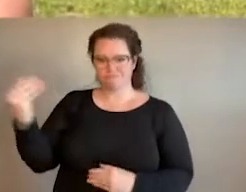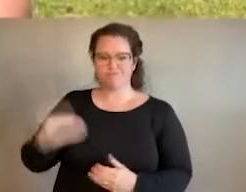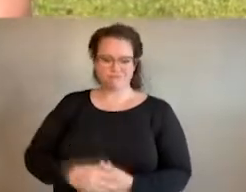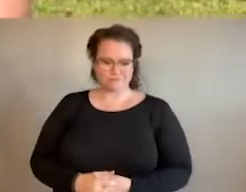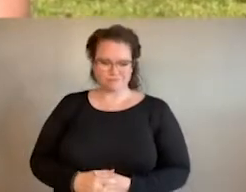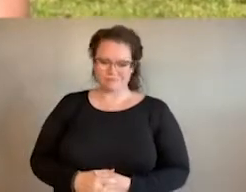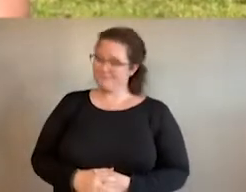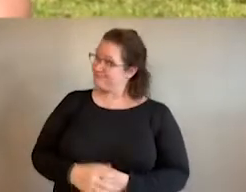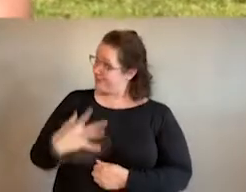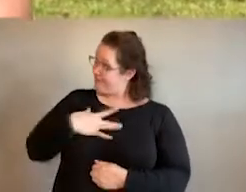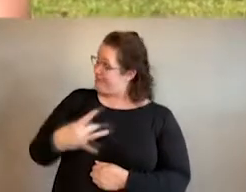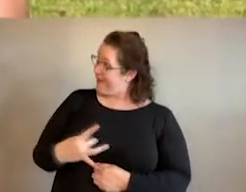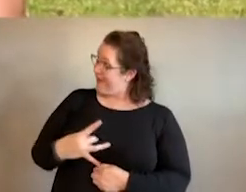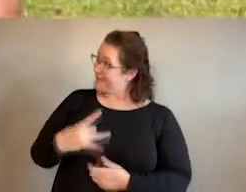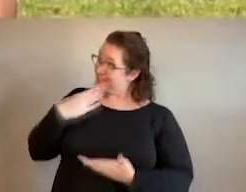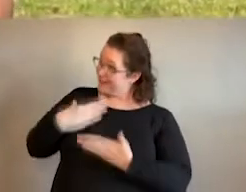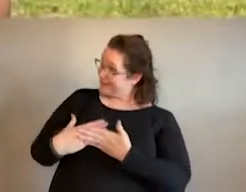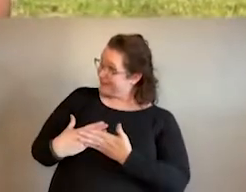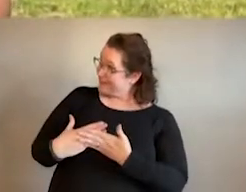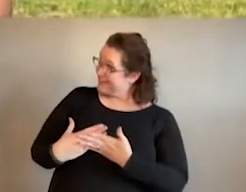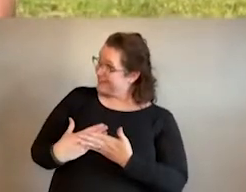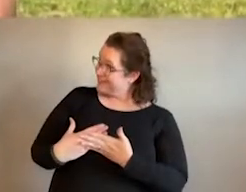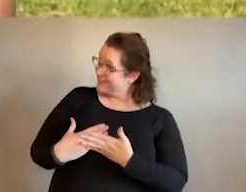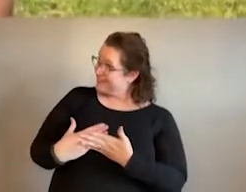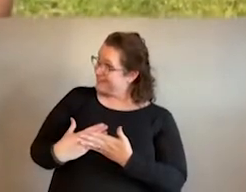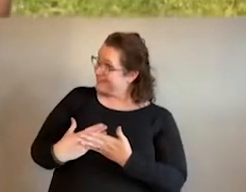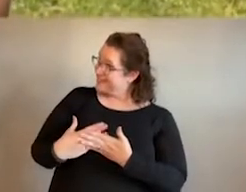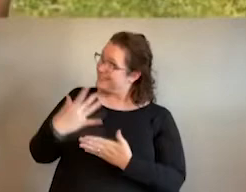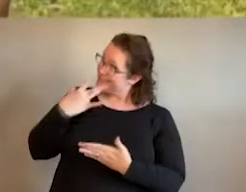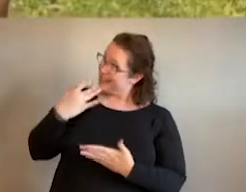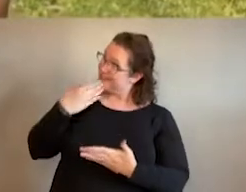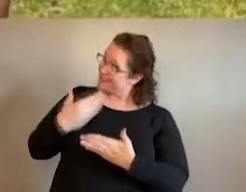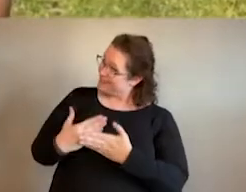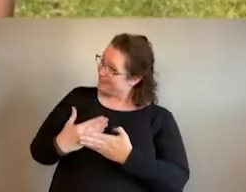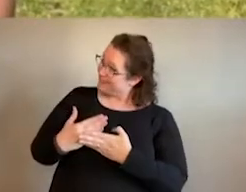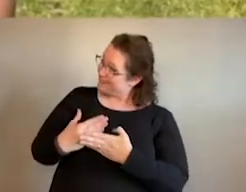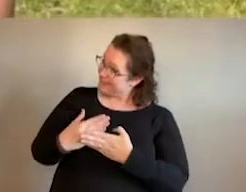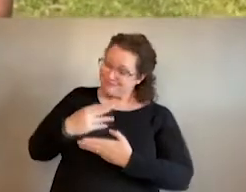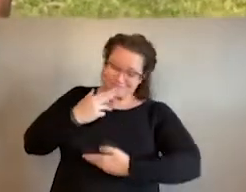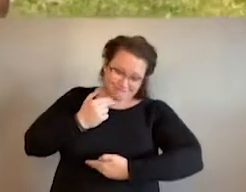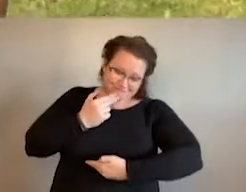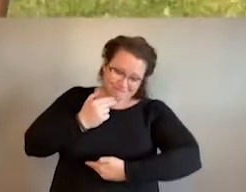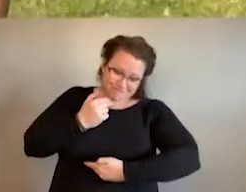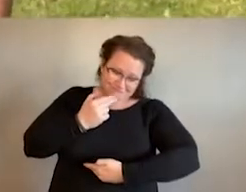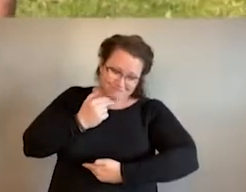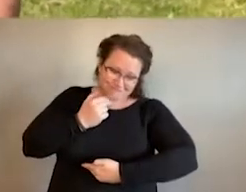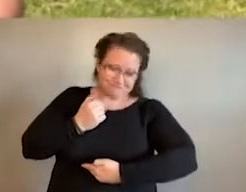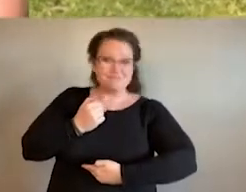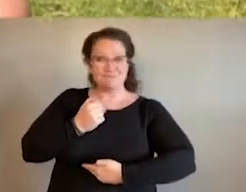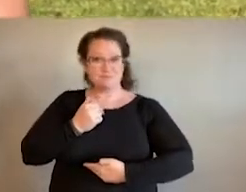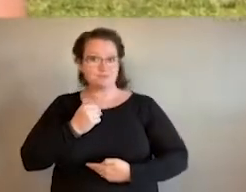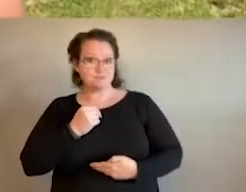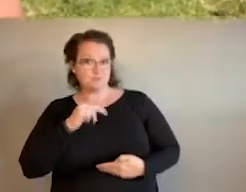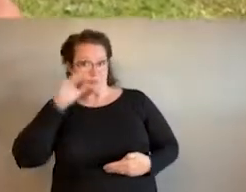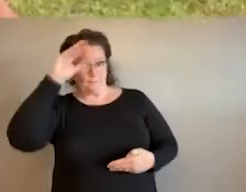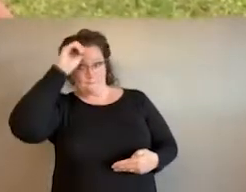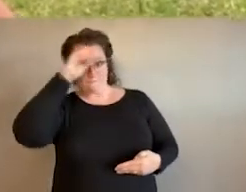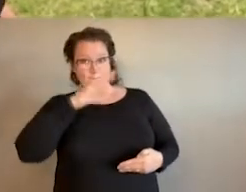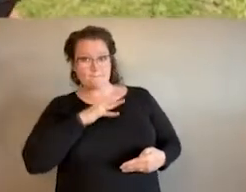A full? Was that good? That was good. Now, before I